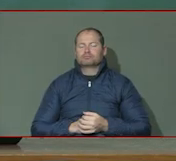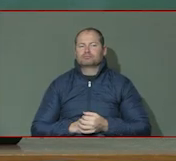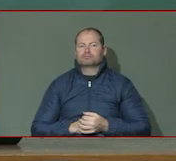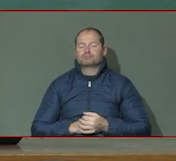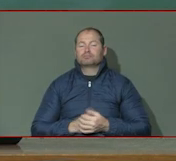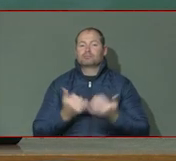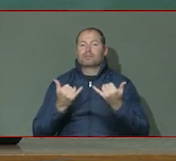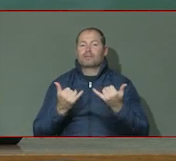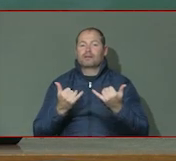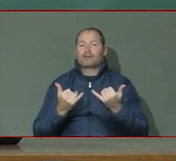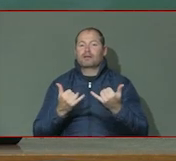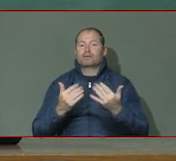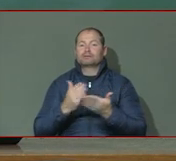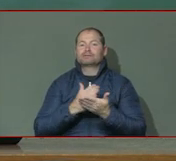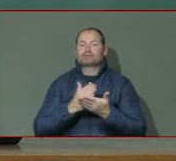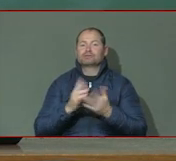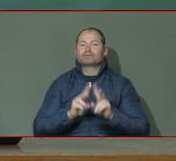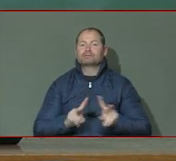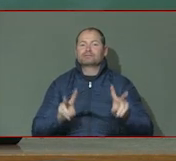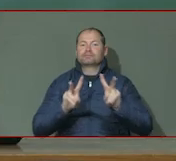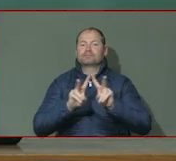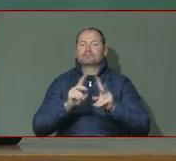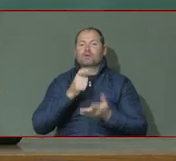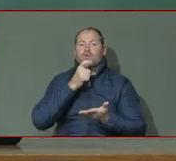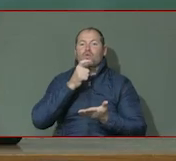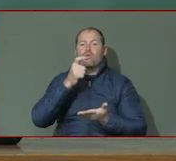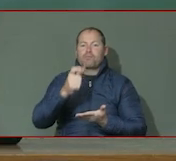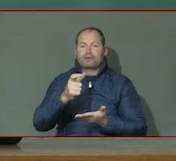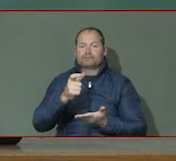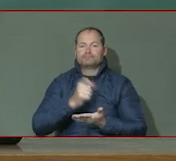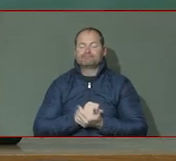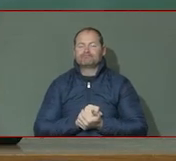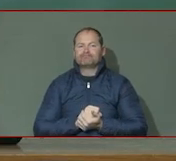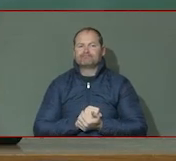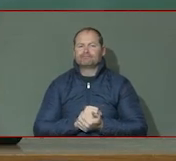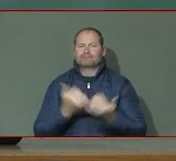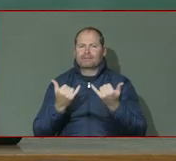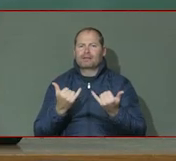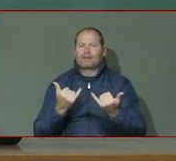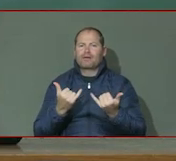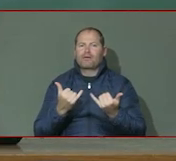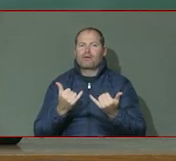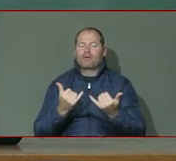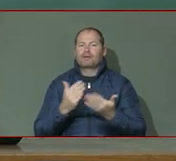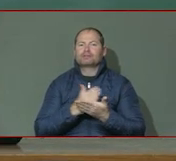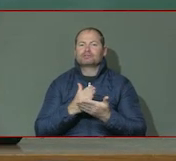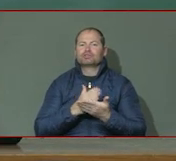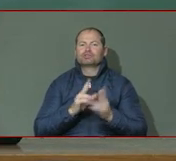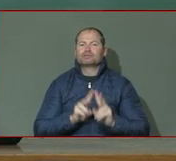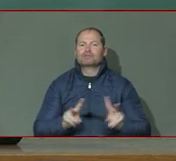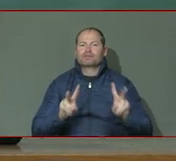comment on the value of the shares. If they talk about value of the shares, we always compare two things: